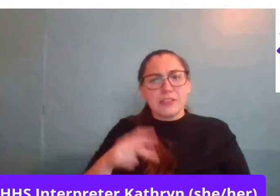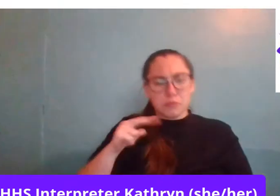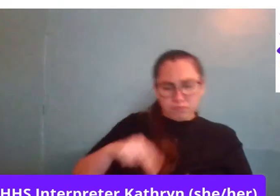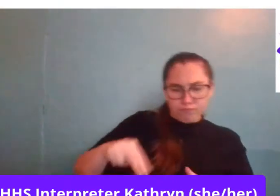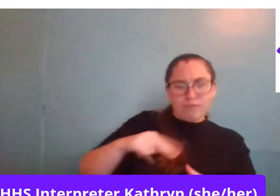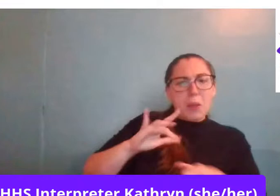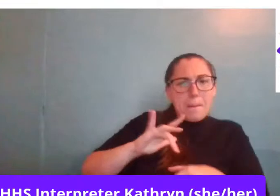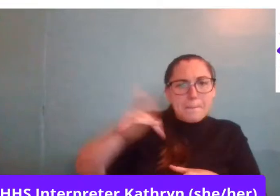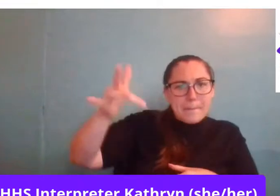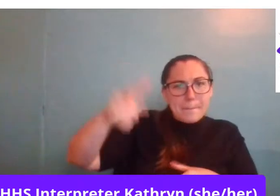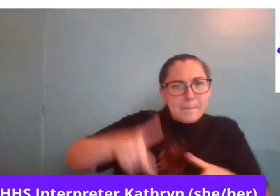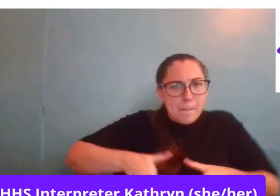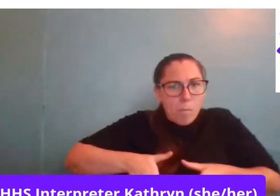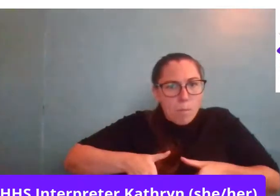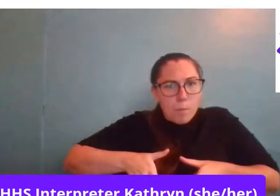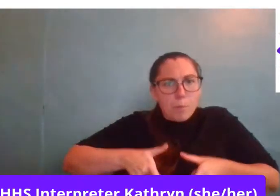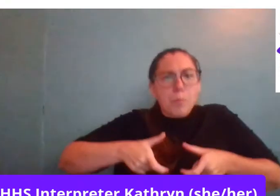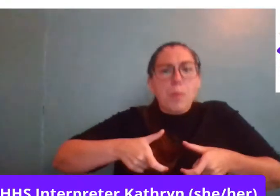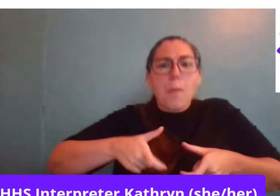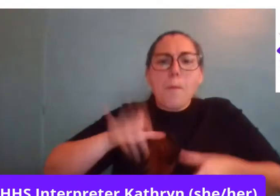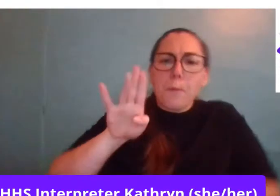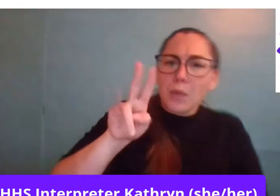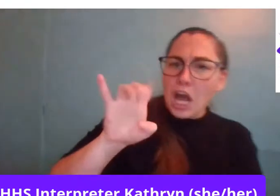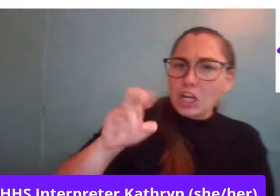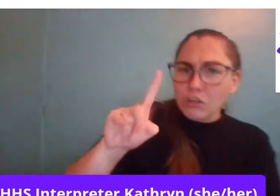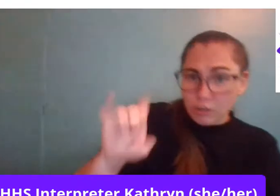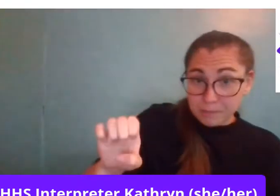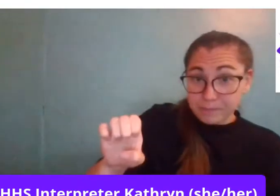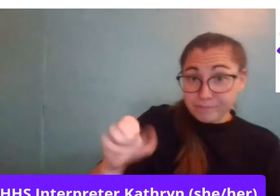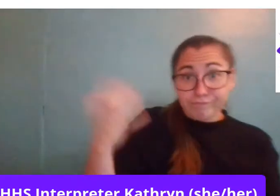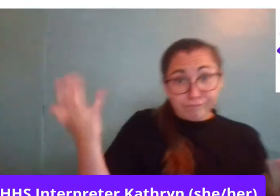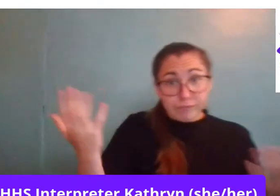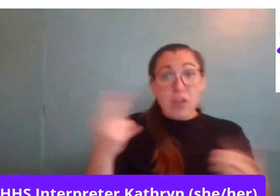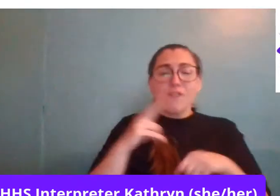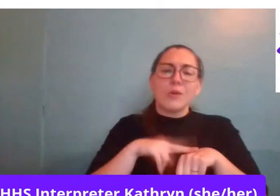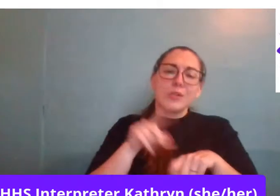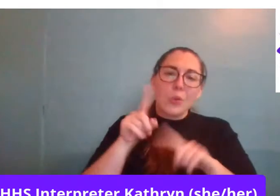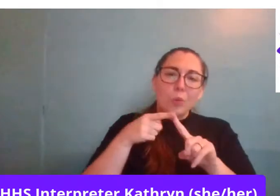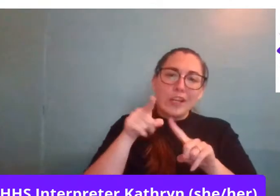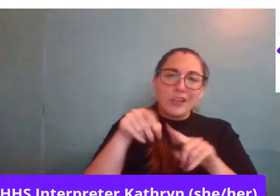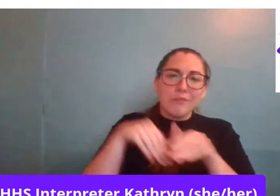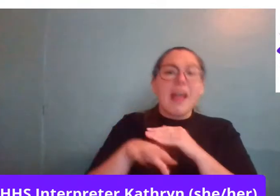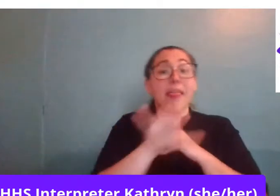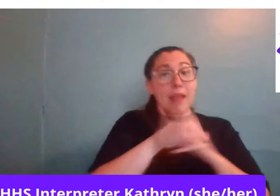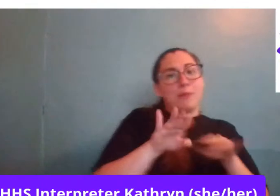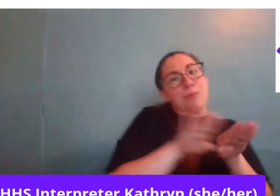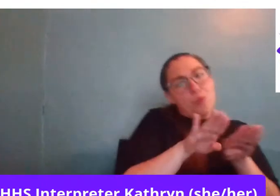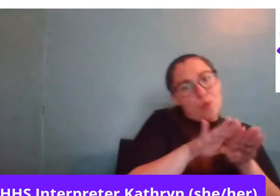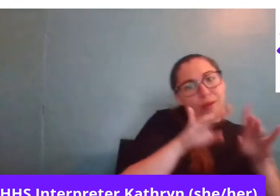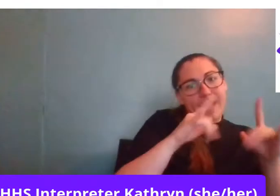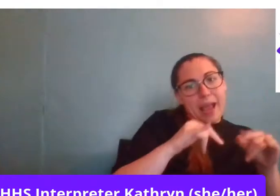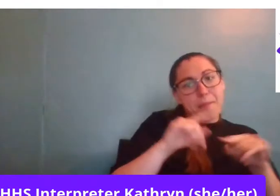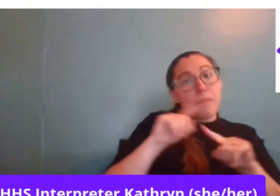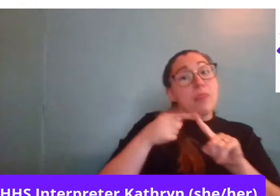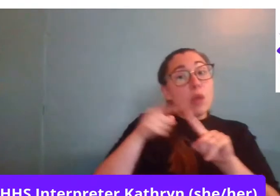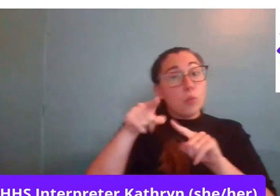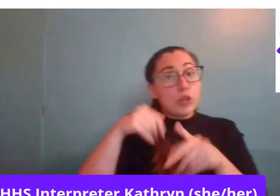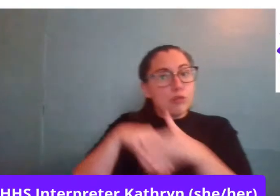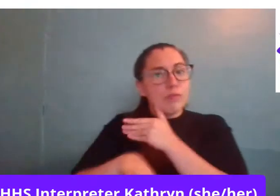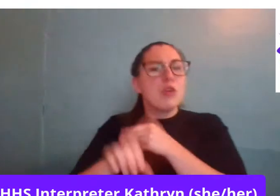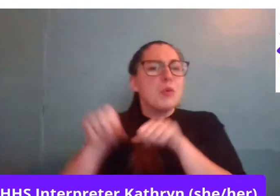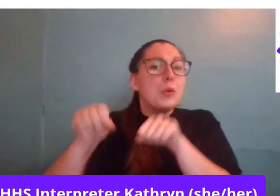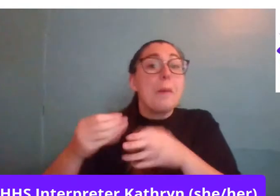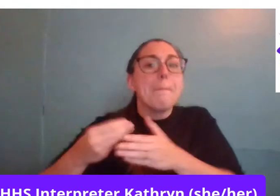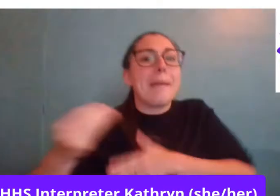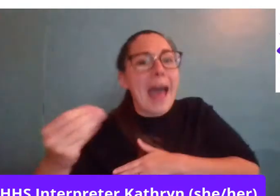buckle. And of course, once you got all the way in, that was in boot camp. Once you got in, you could buy shoes that were already shined